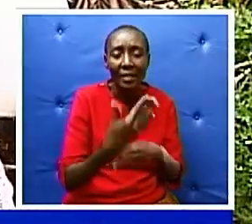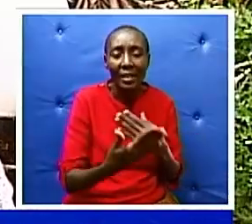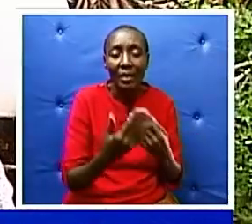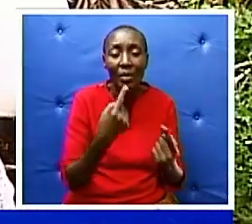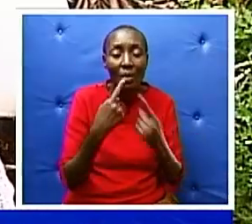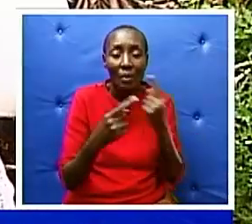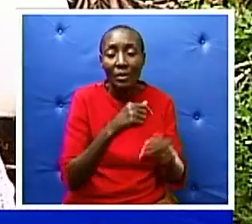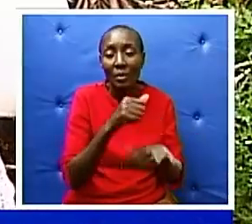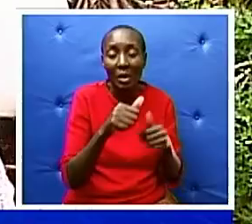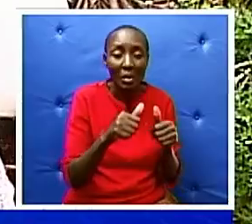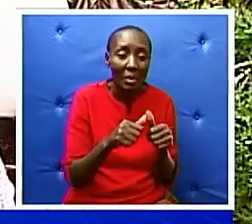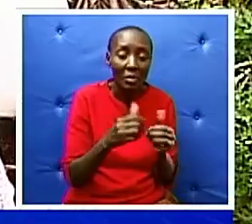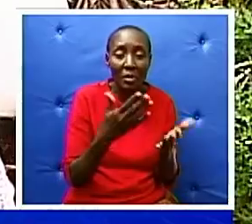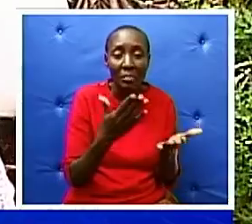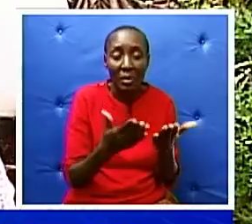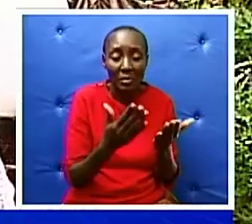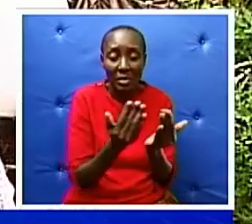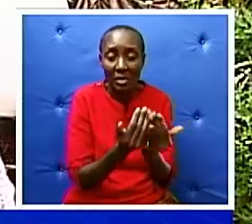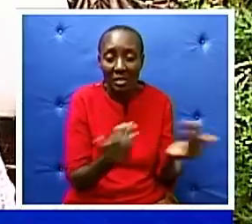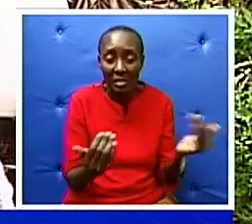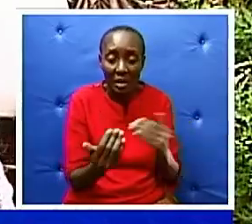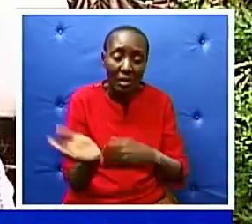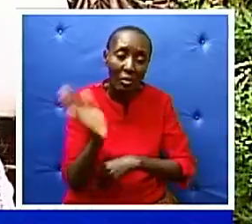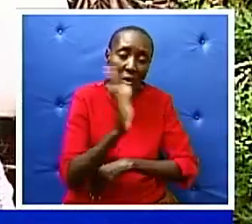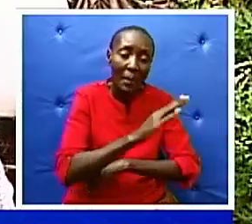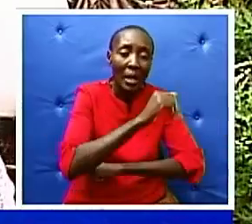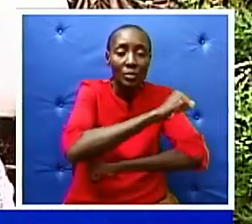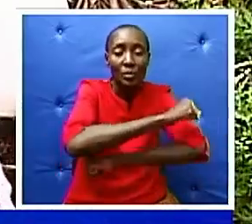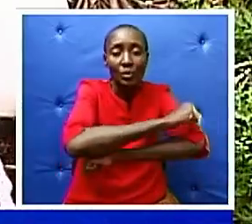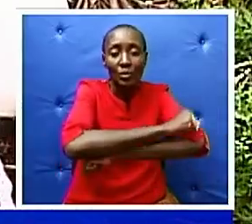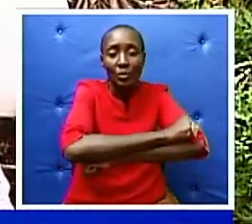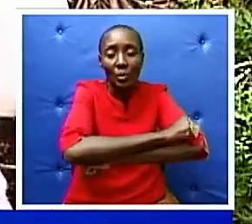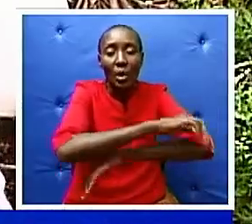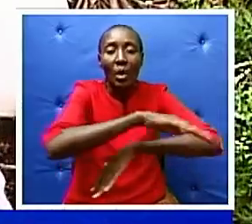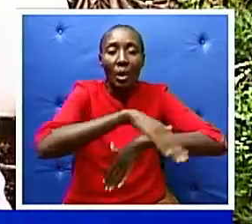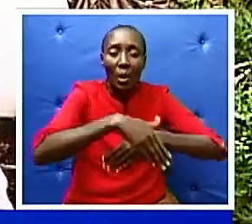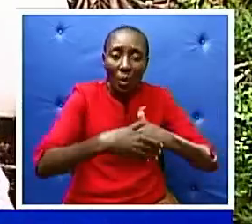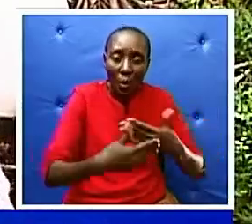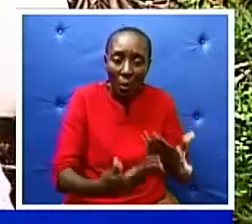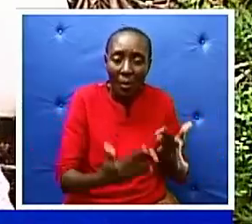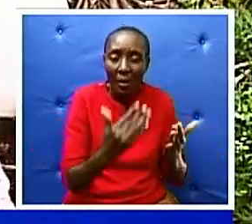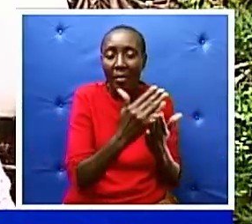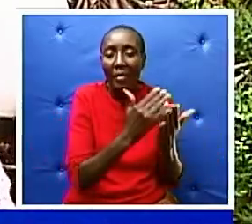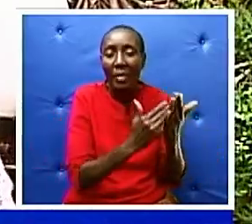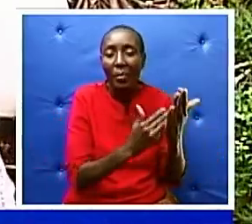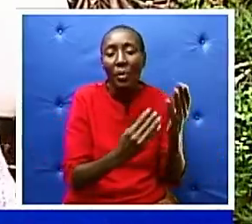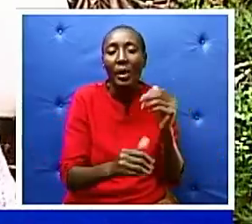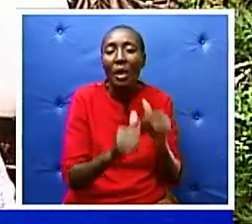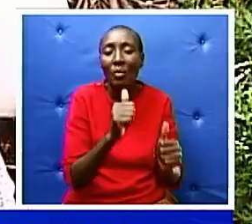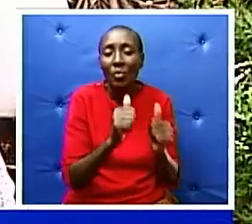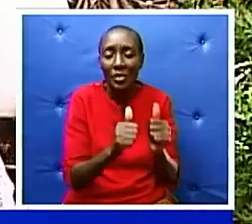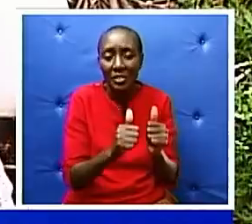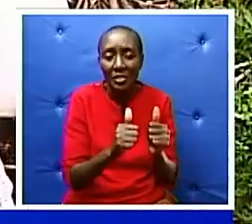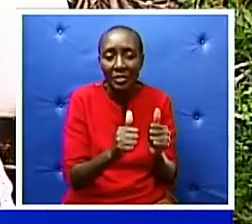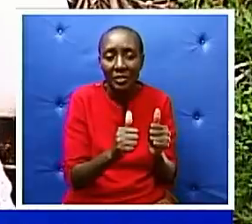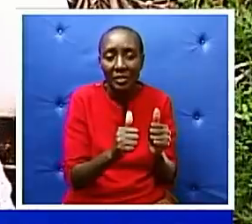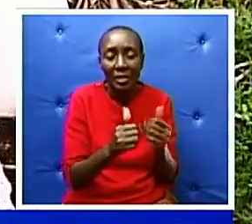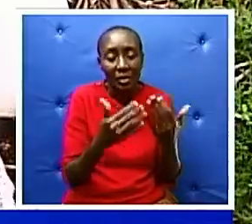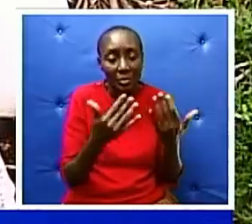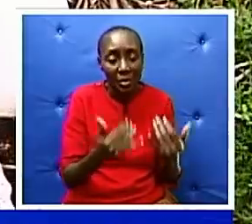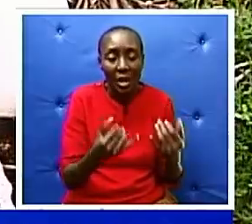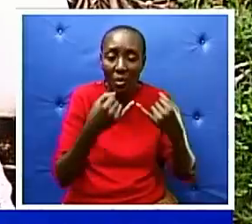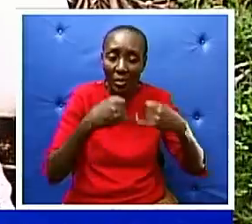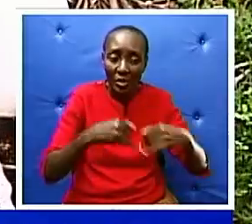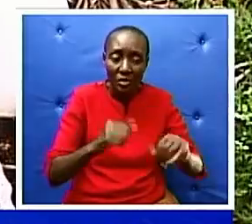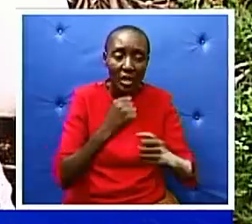about, oh, children should go back to school, how are children going back to school? And that's what we are trying to beat. You know,